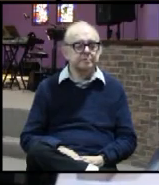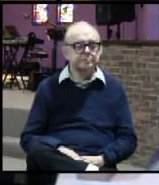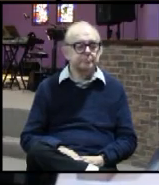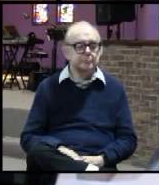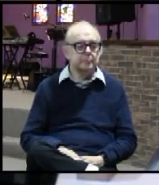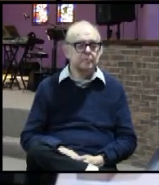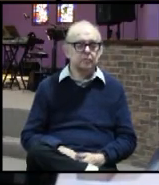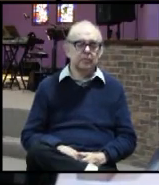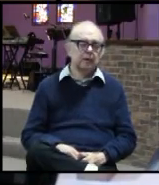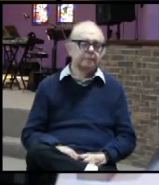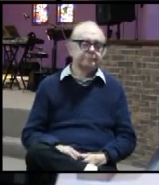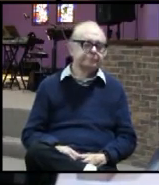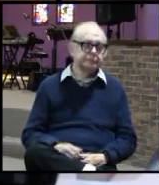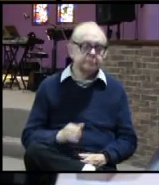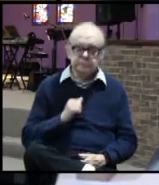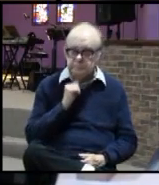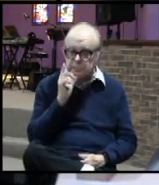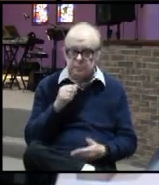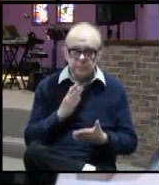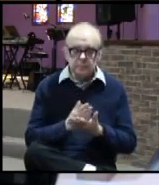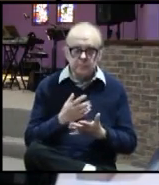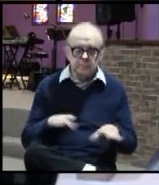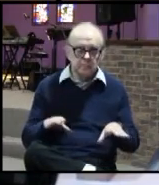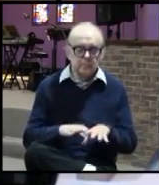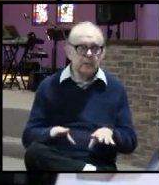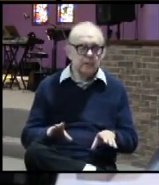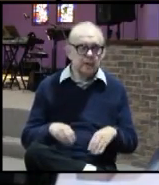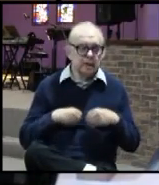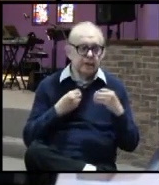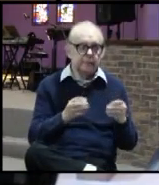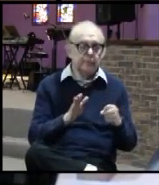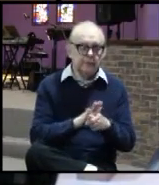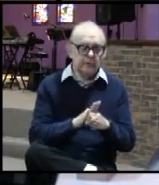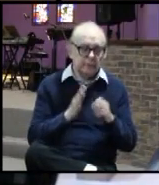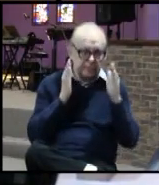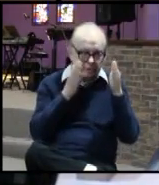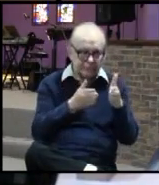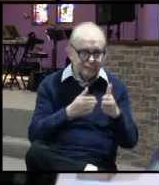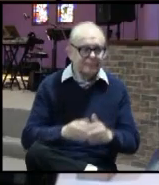Who doesn't really have to stop what he's doing to give you his full attention.